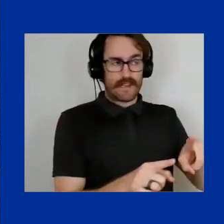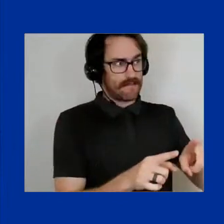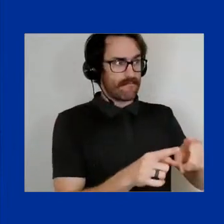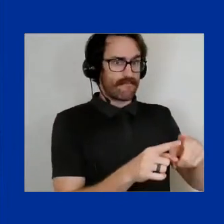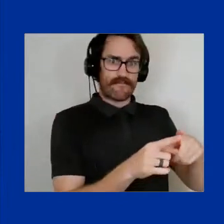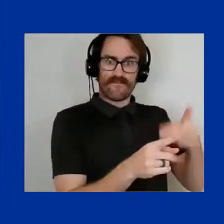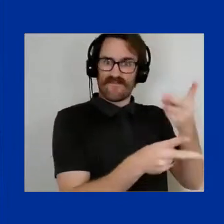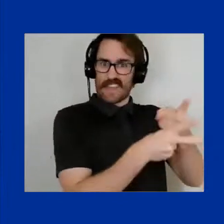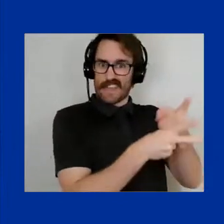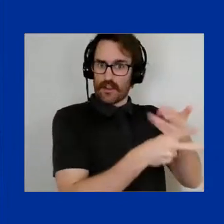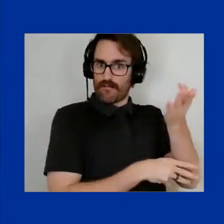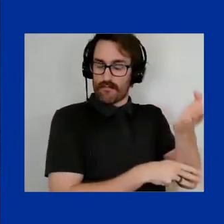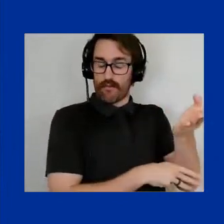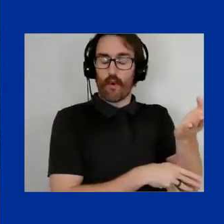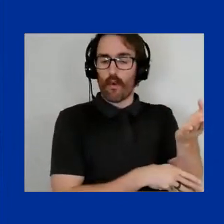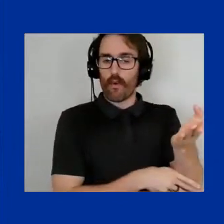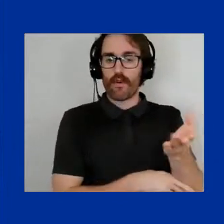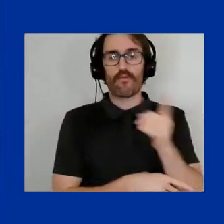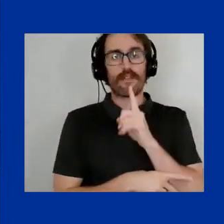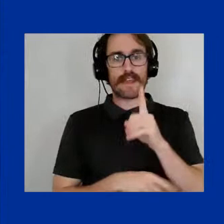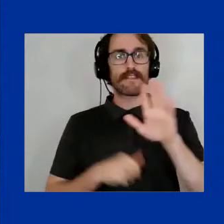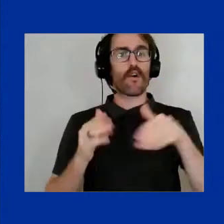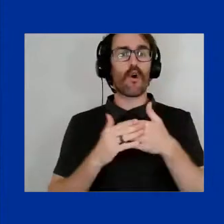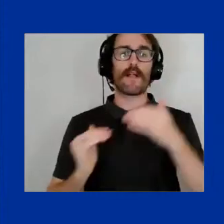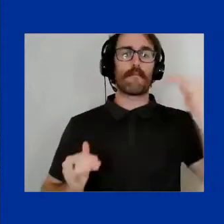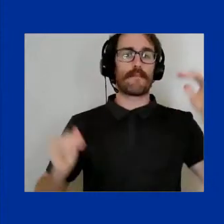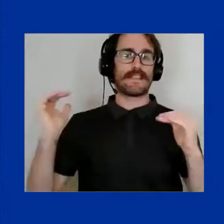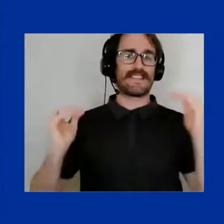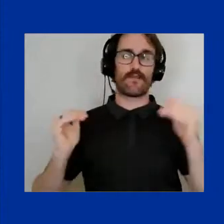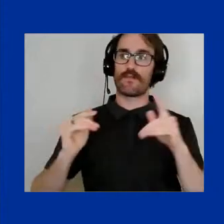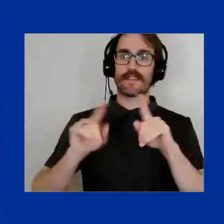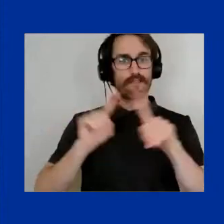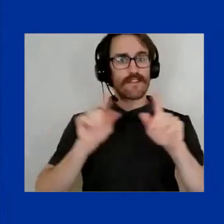a bit of a balanced approach with more support from other agencies.